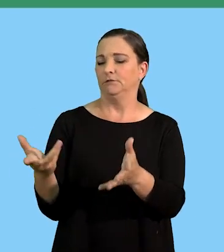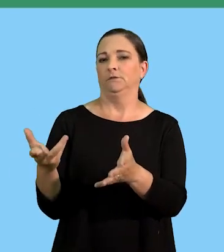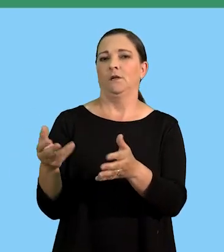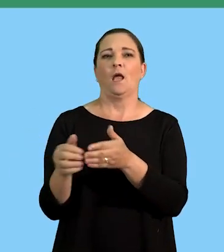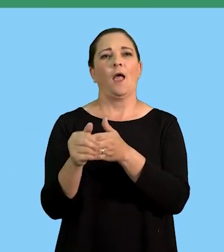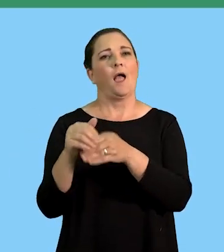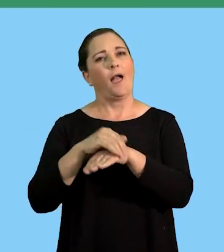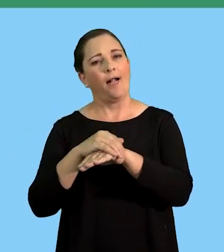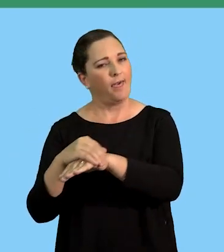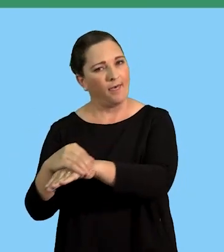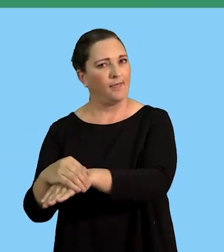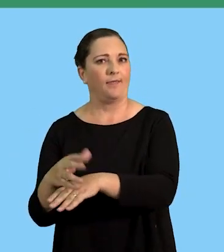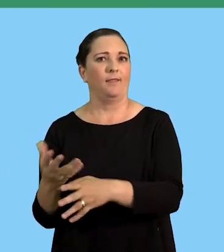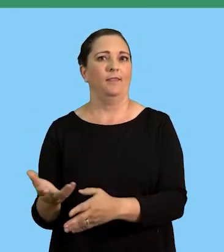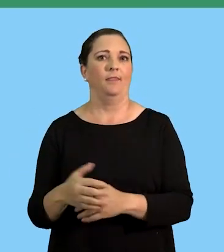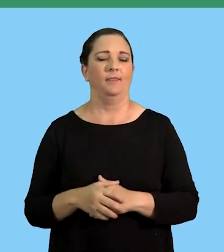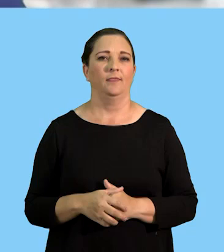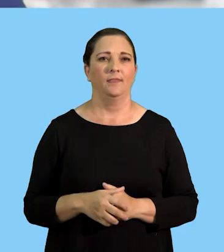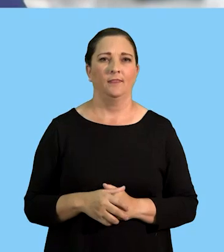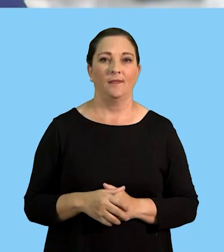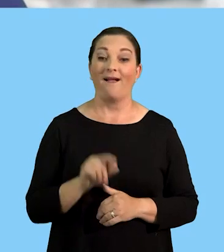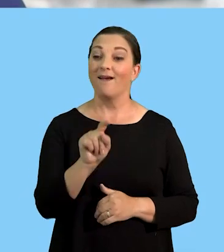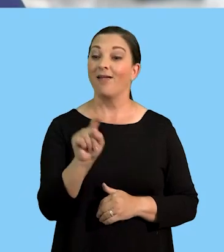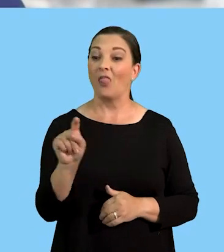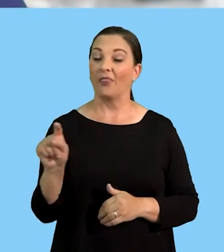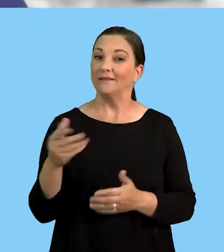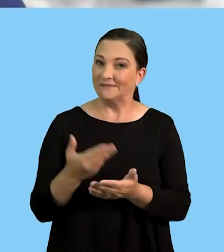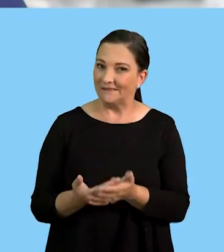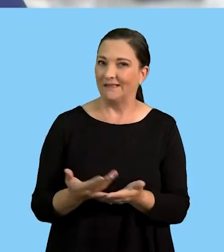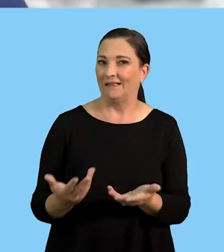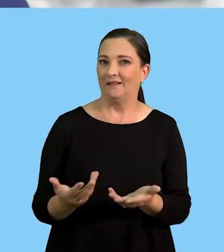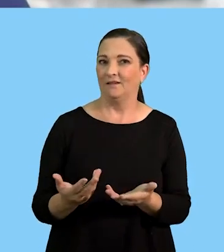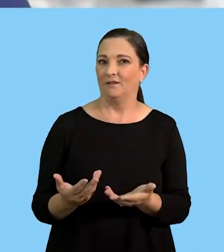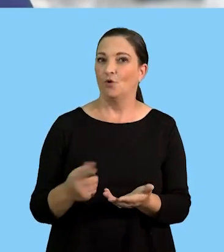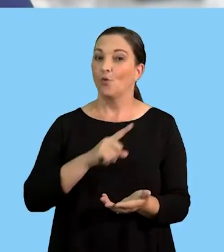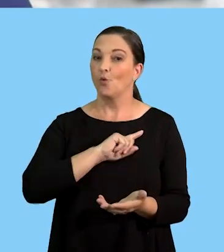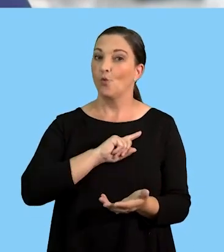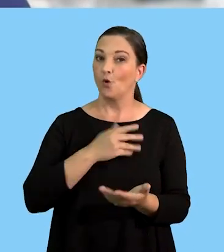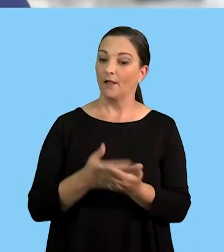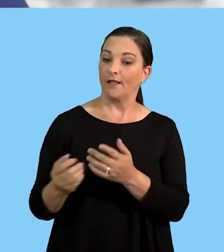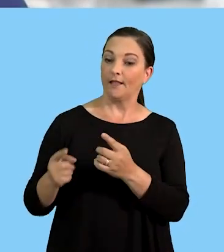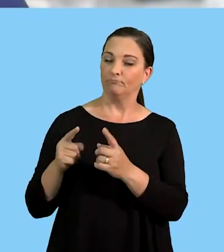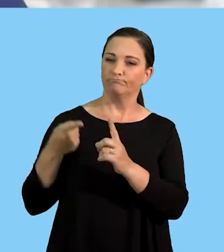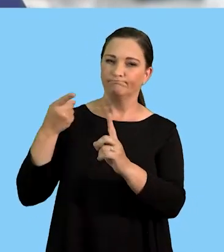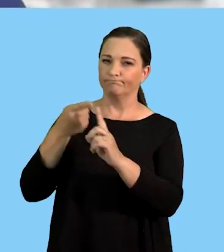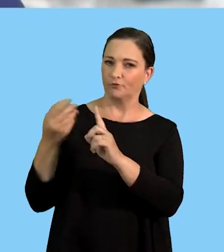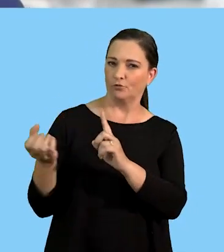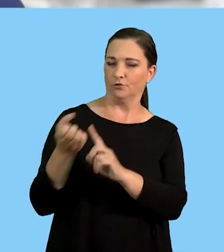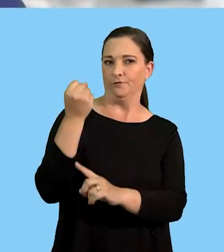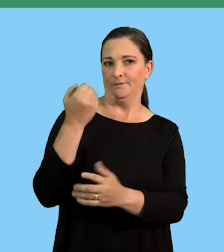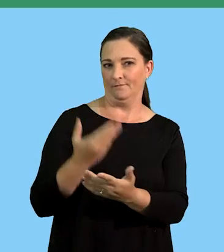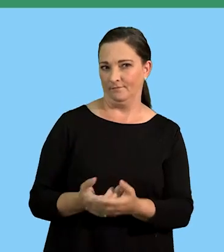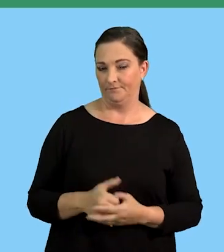guide followers. So leaders would influence and guide others towards achieving the